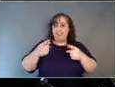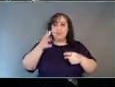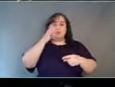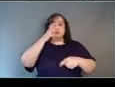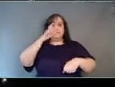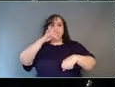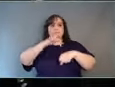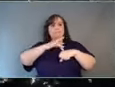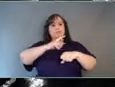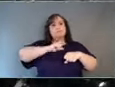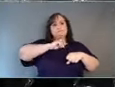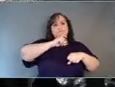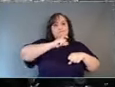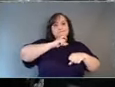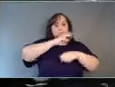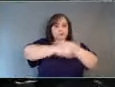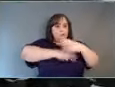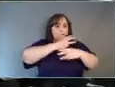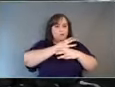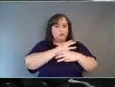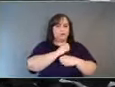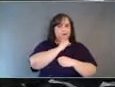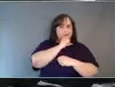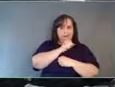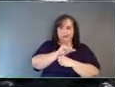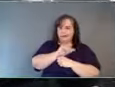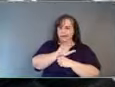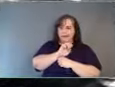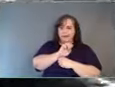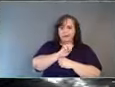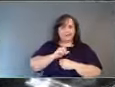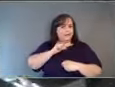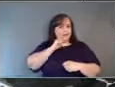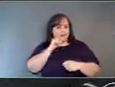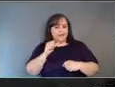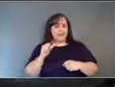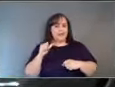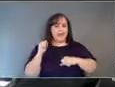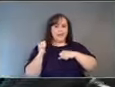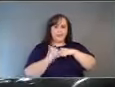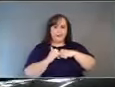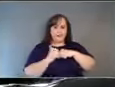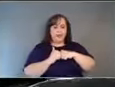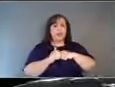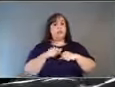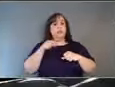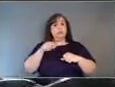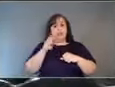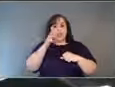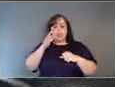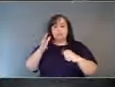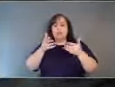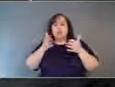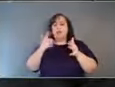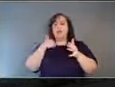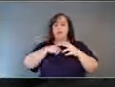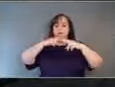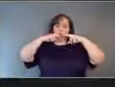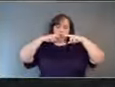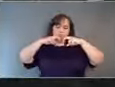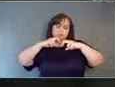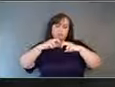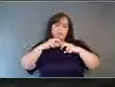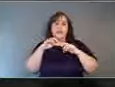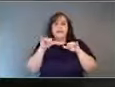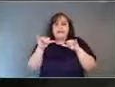ice, but of metal. And this mission will give us a window into the metallic cores of planets, which lie too deep beneath the surface to